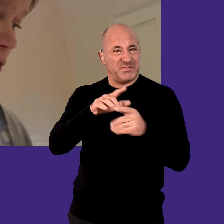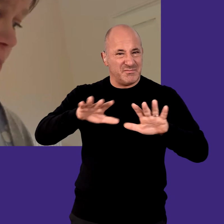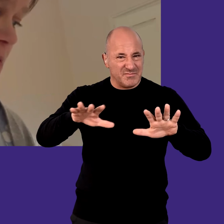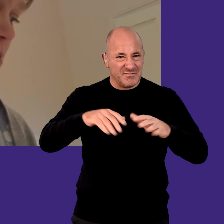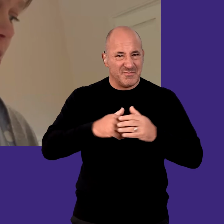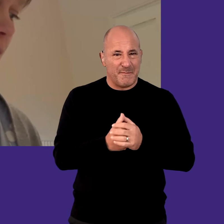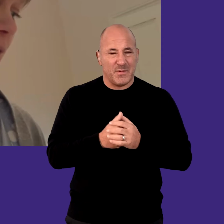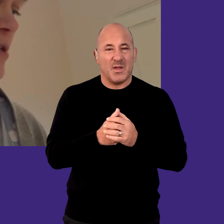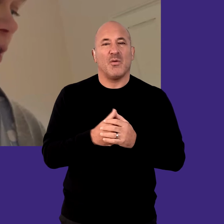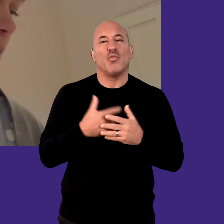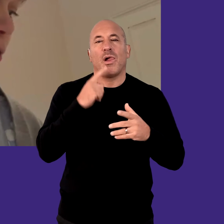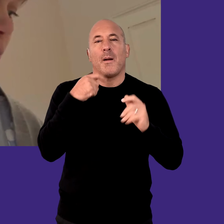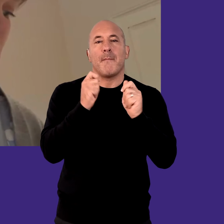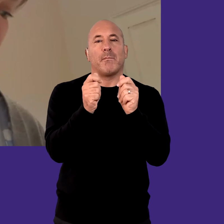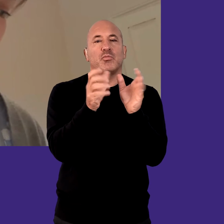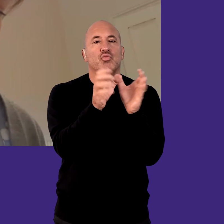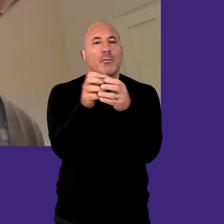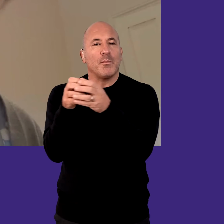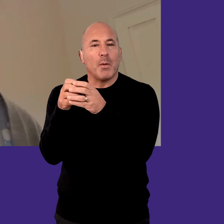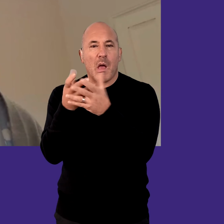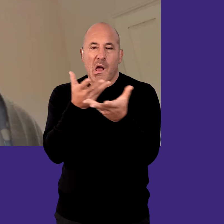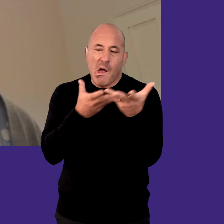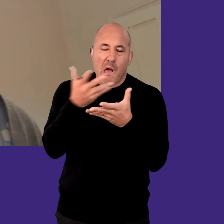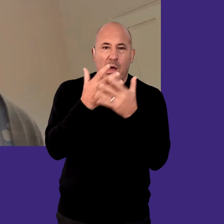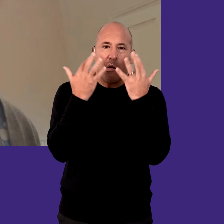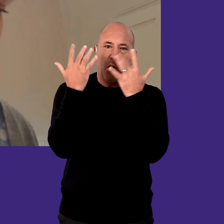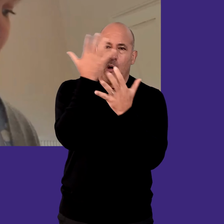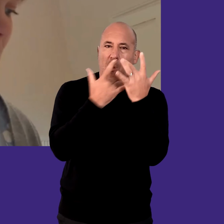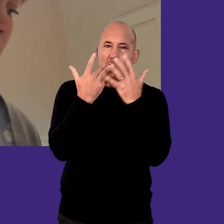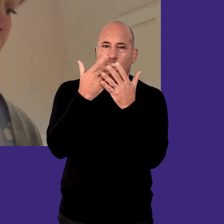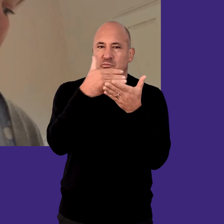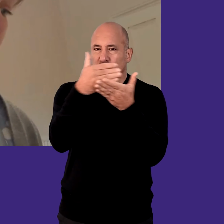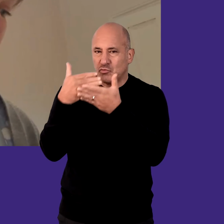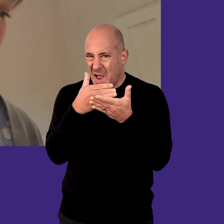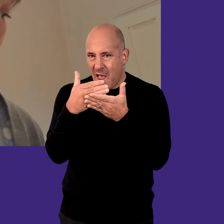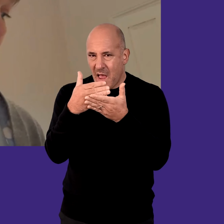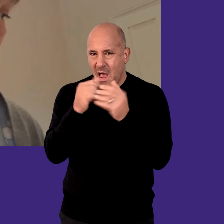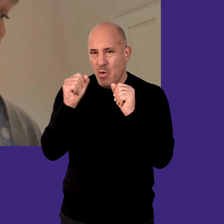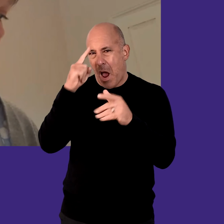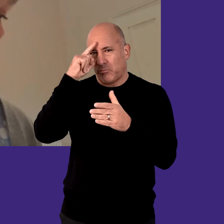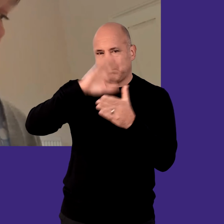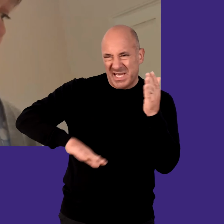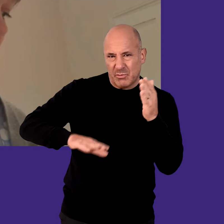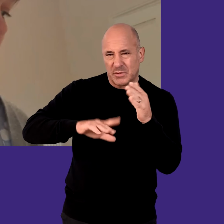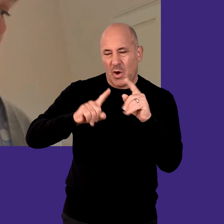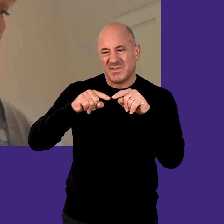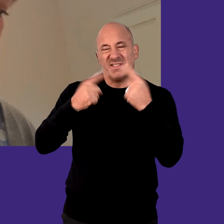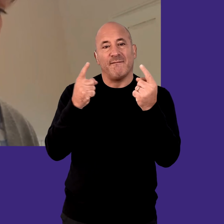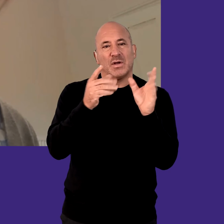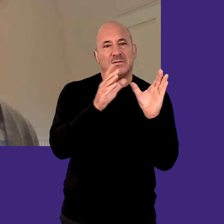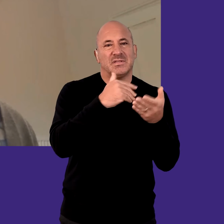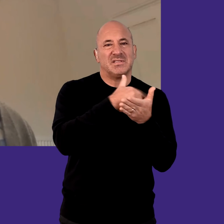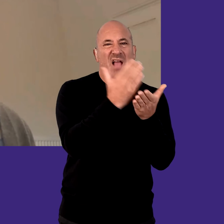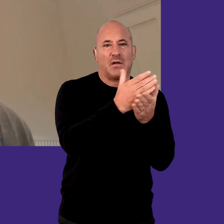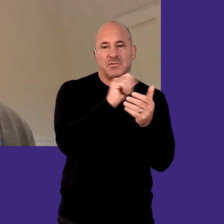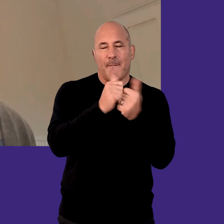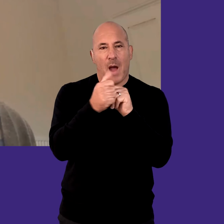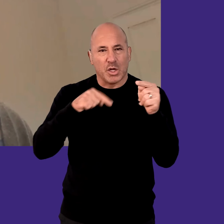breakout groups. So I'm going to put you in small groups to discuss and reflect on what's been shared today and to share your